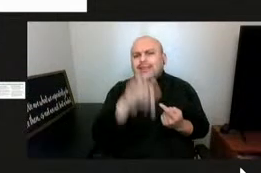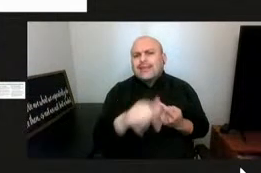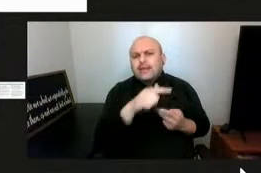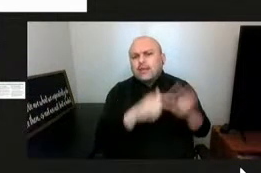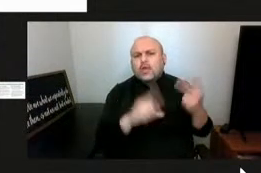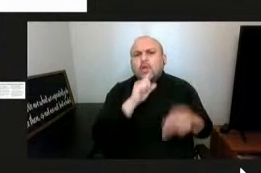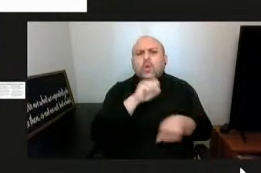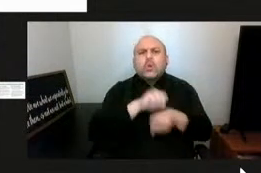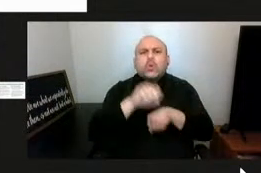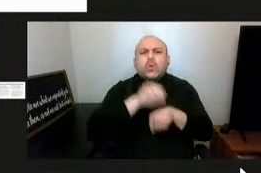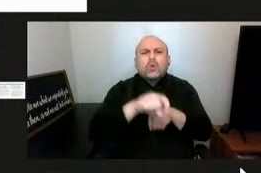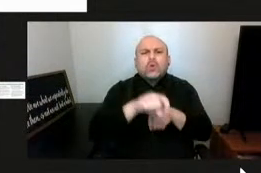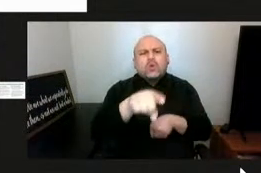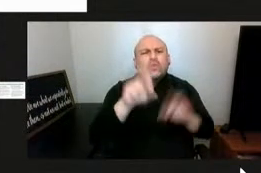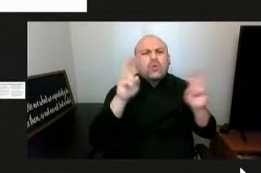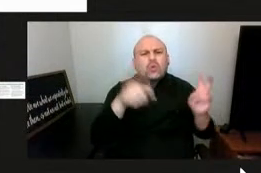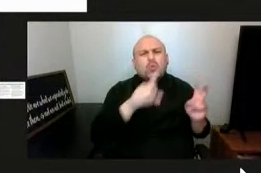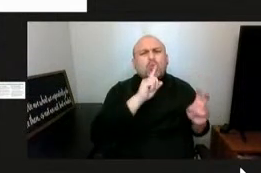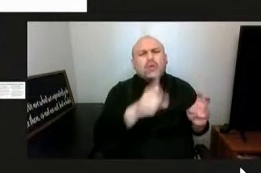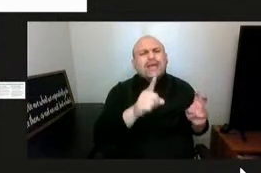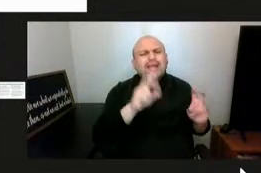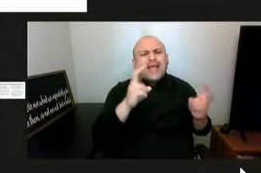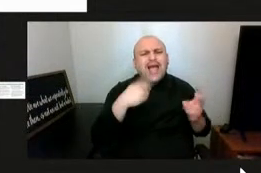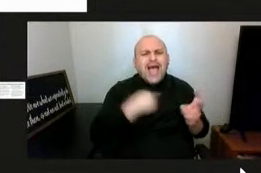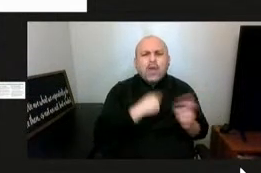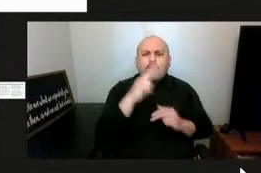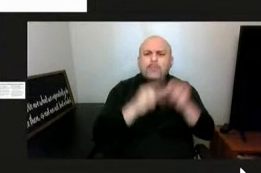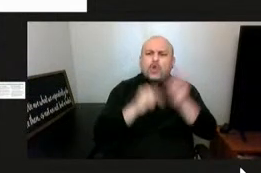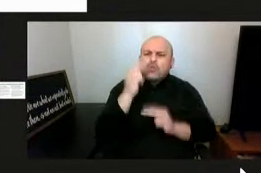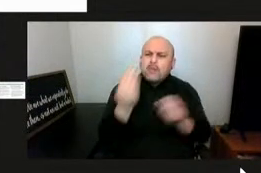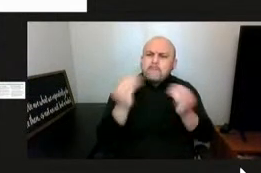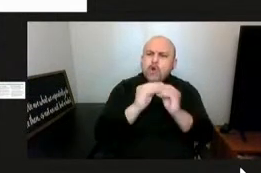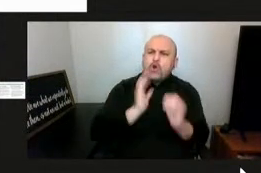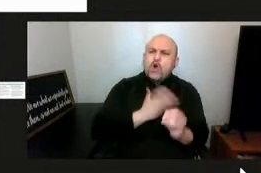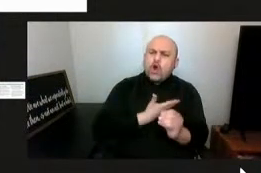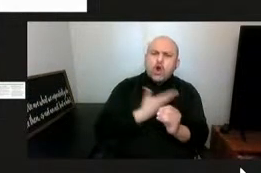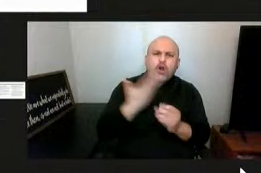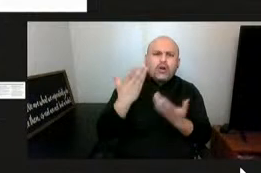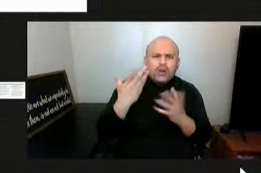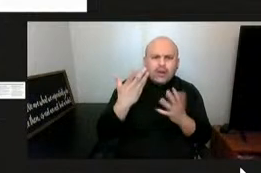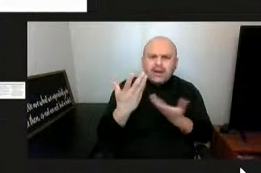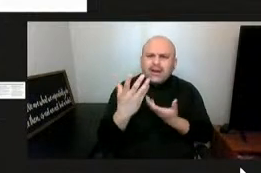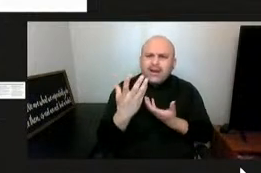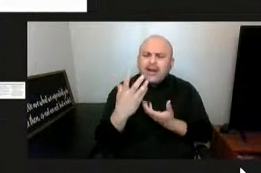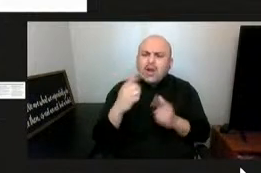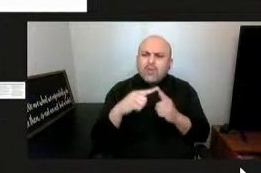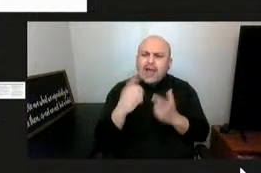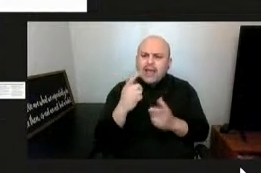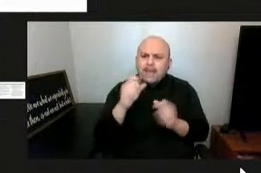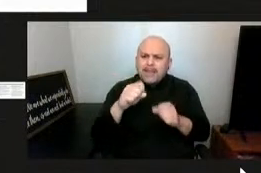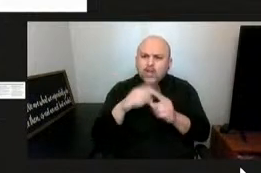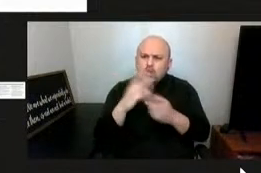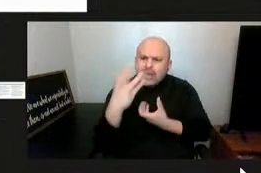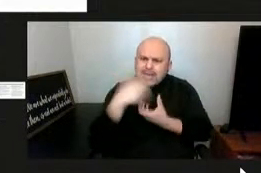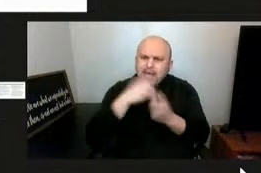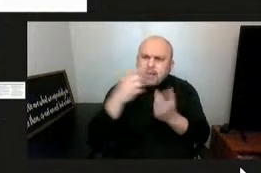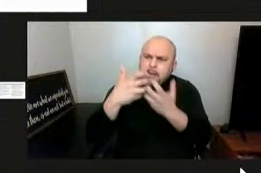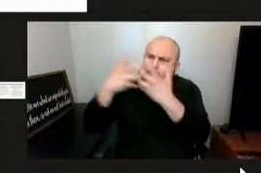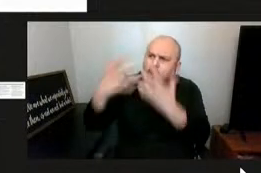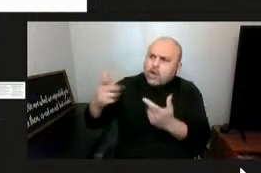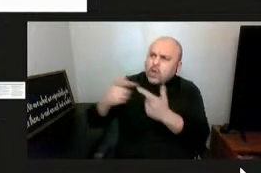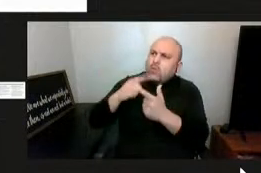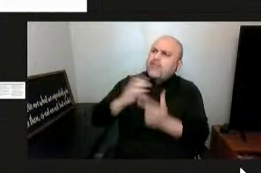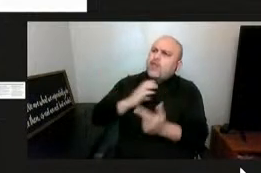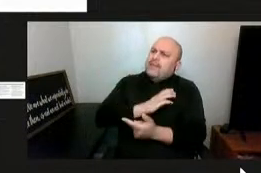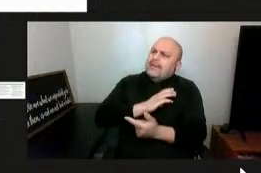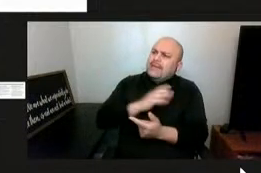is really around how do we build more awareness, but not only awareness, but engaging and partnering with the communities,